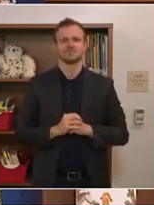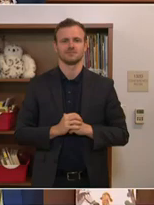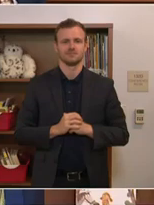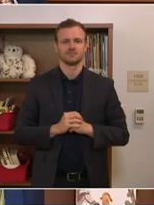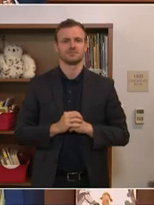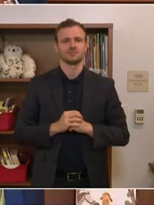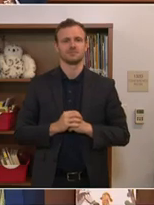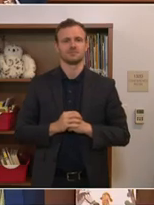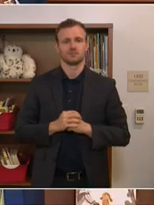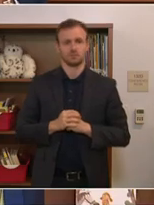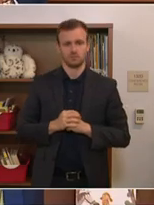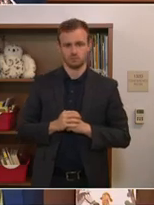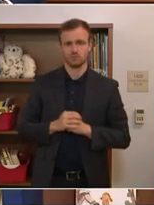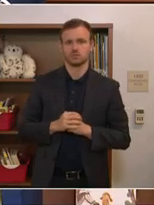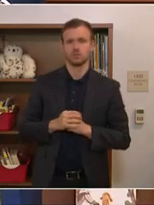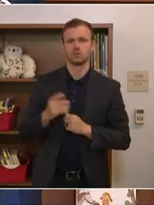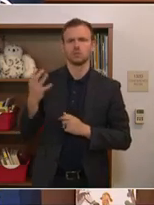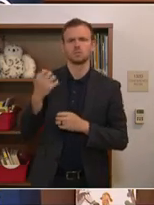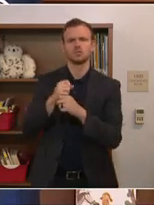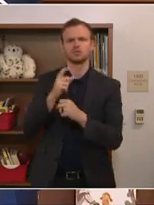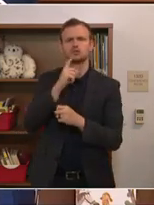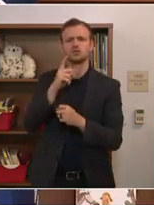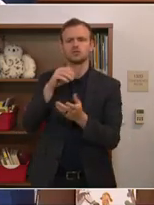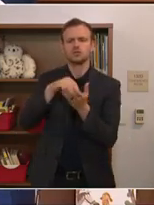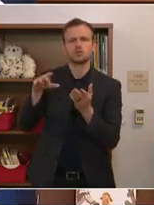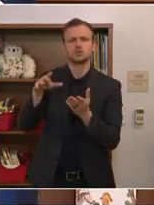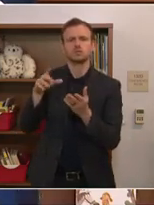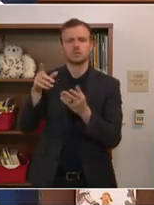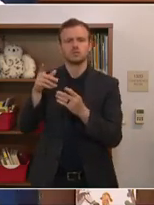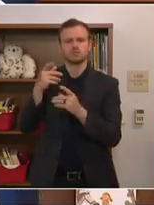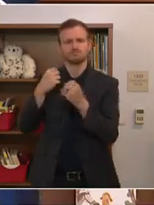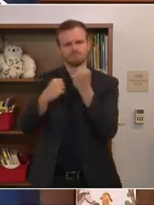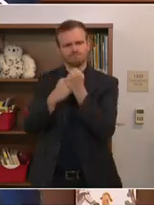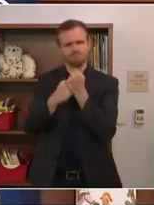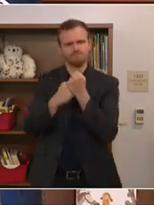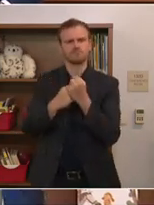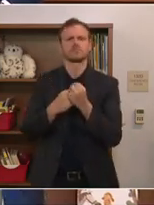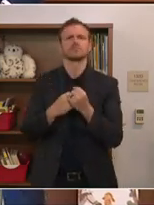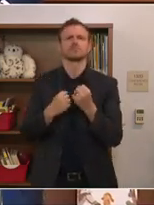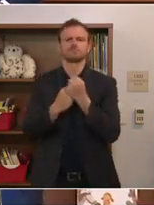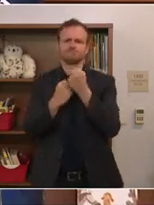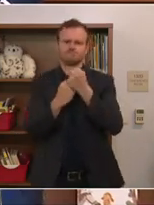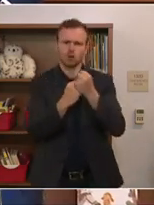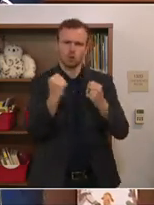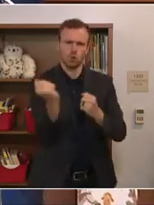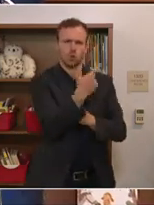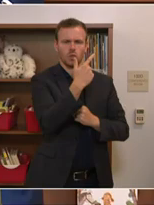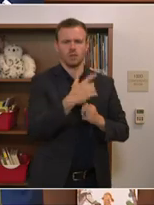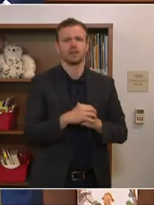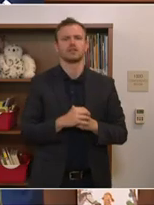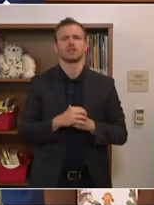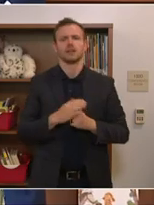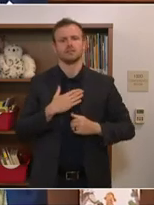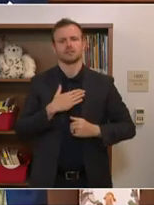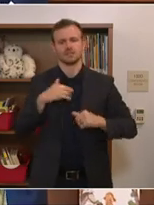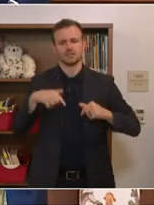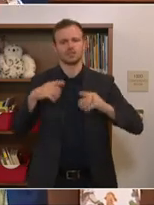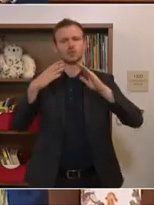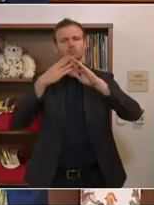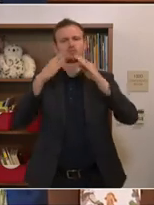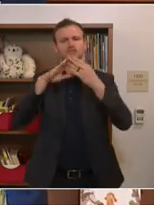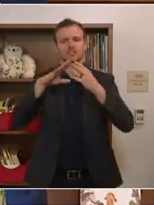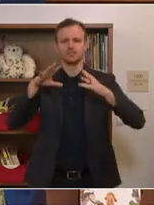area. And so it's an honor to be in the building and namesake of such a special person to the school community, and I know with